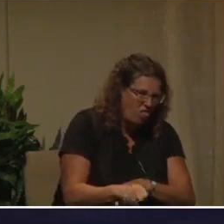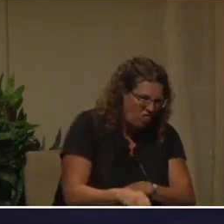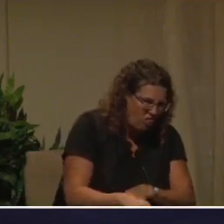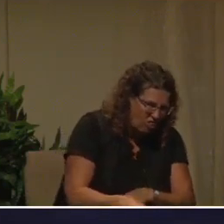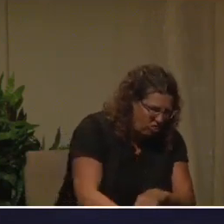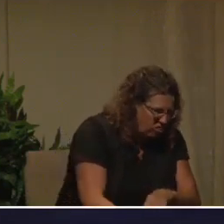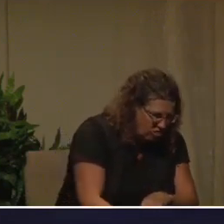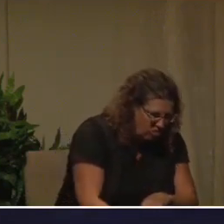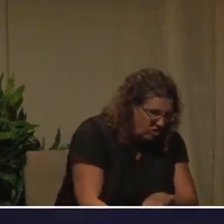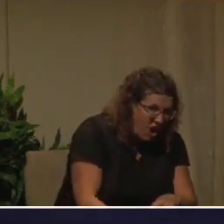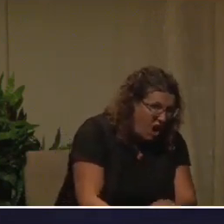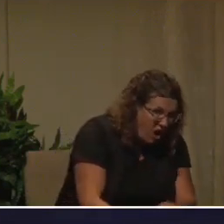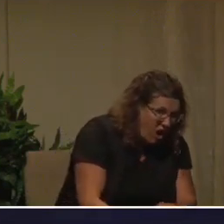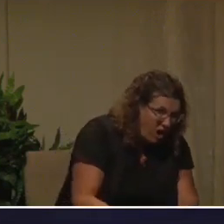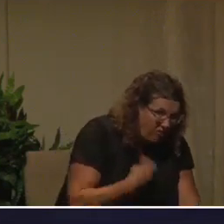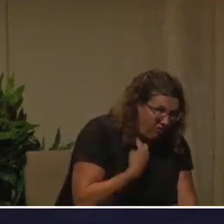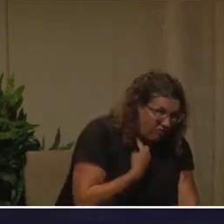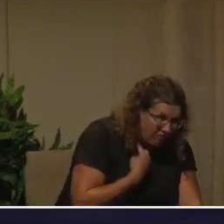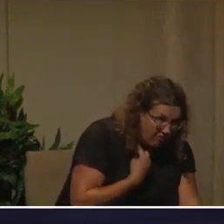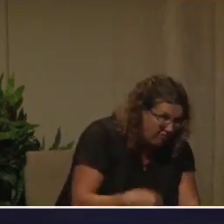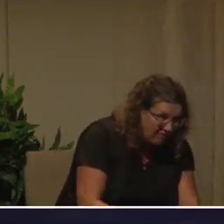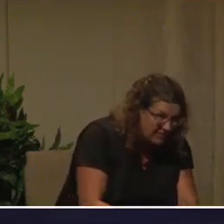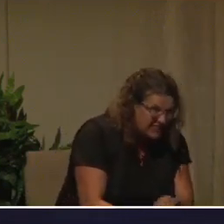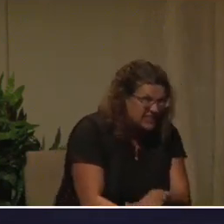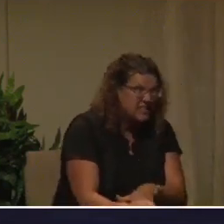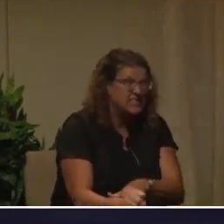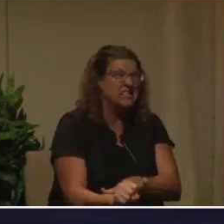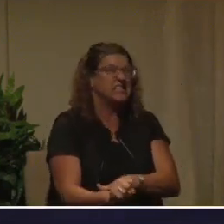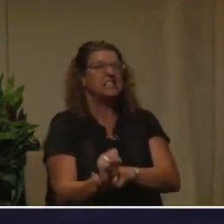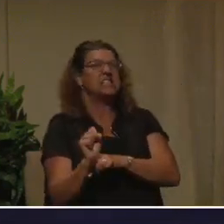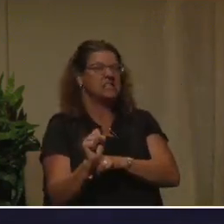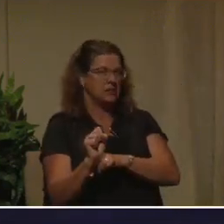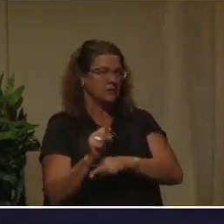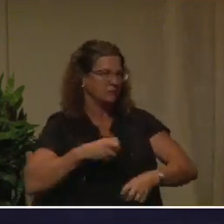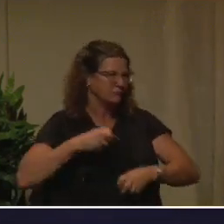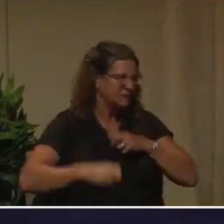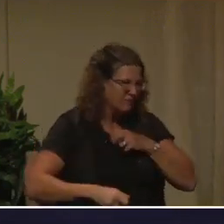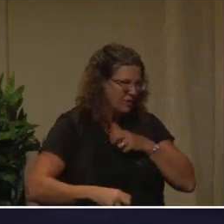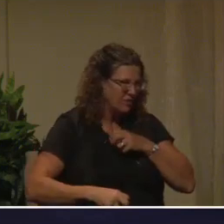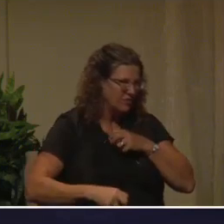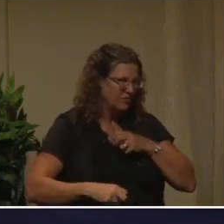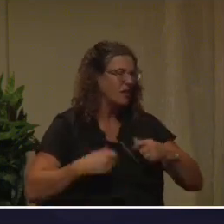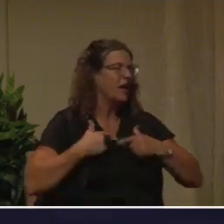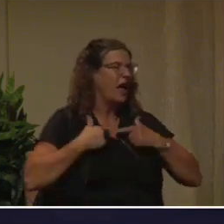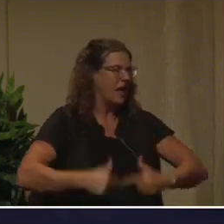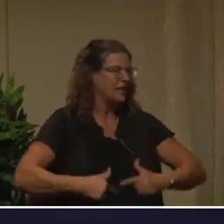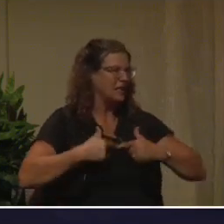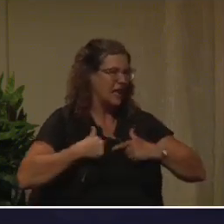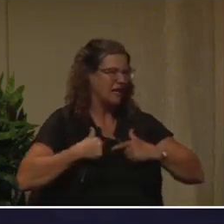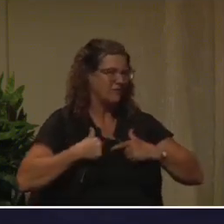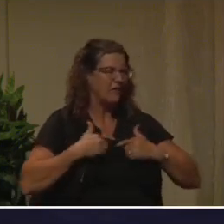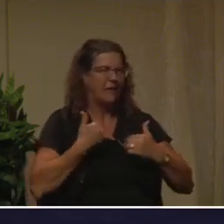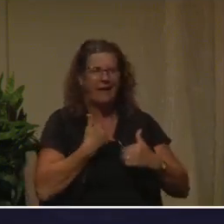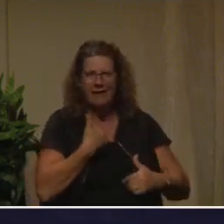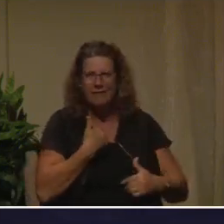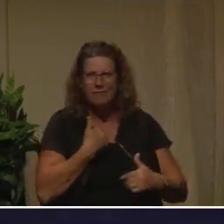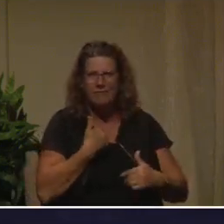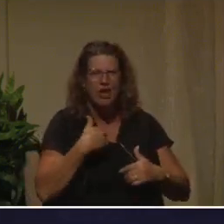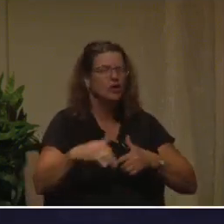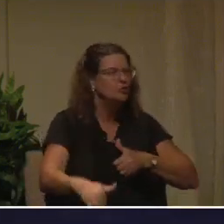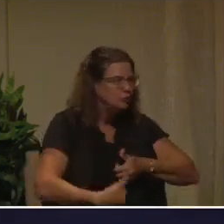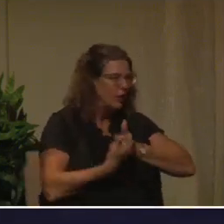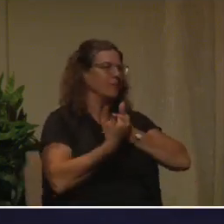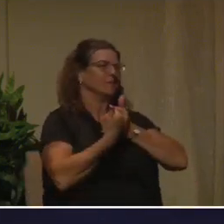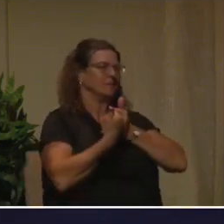move. And that is, life has its ravages. But listen, this is not just something for older